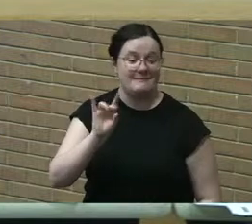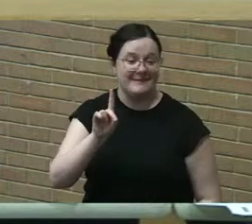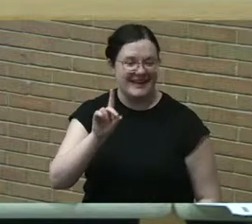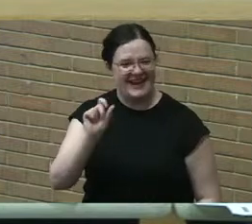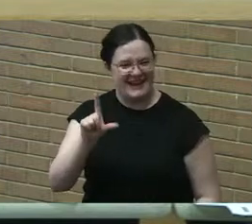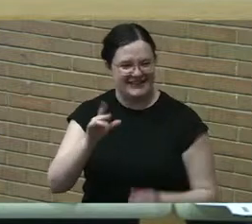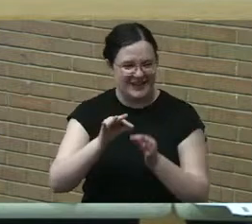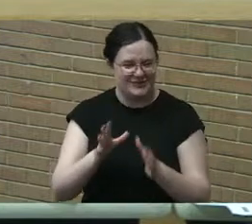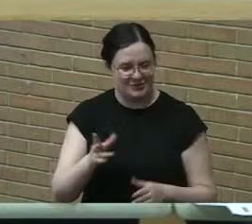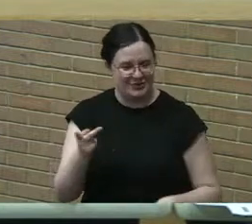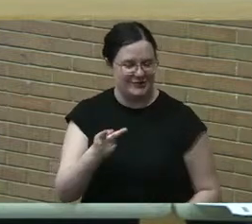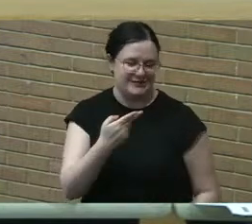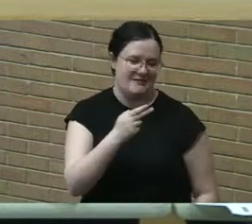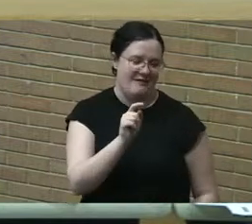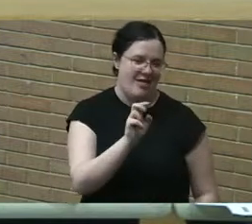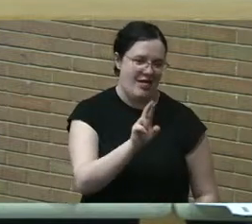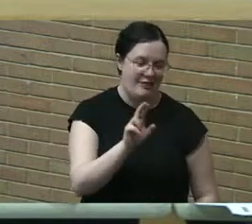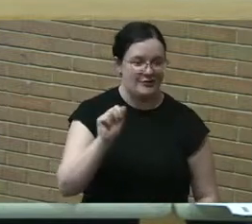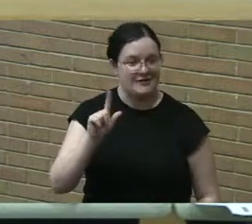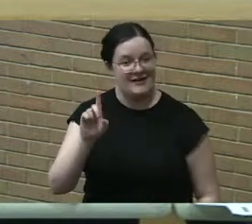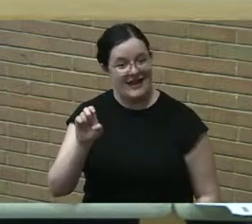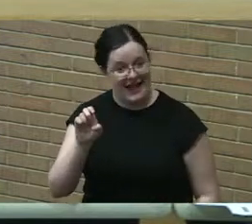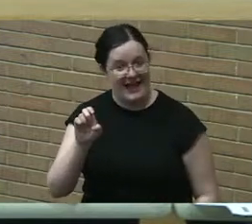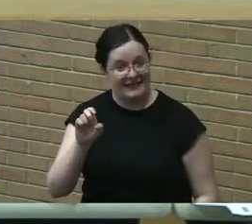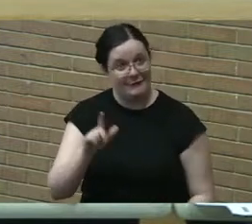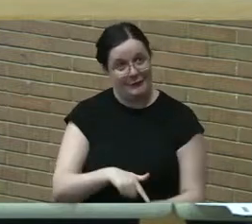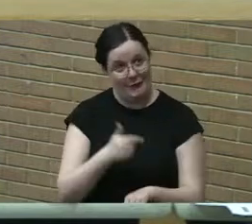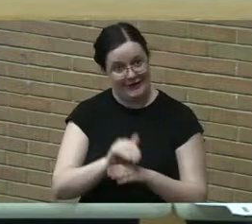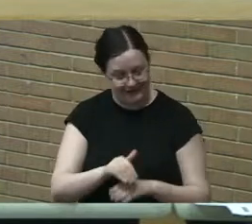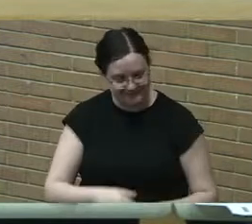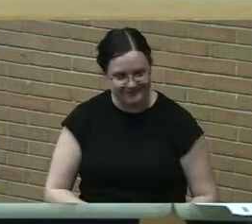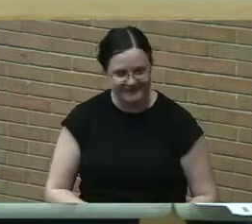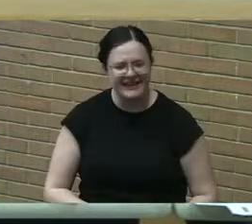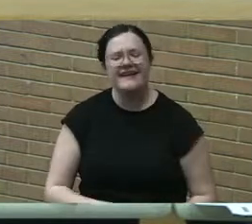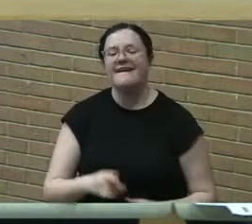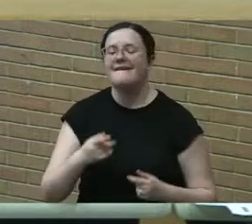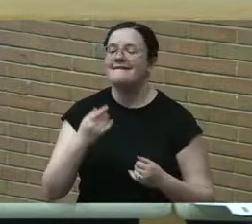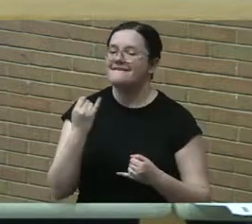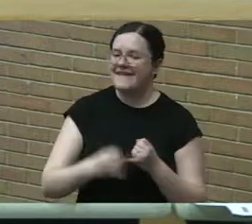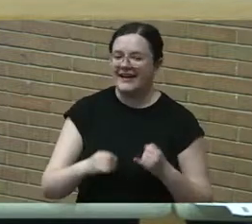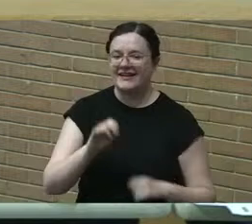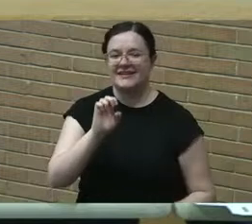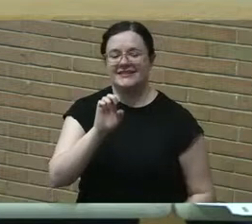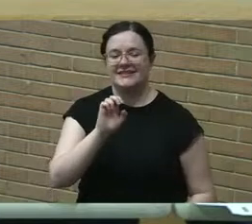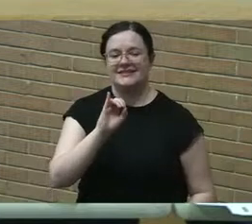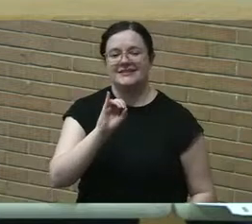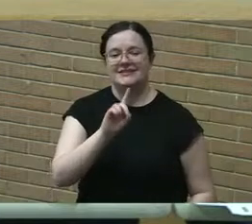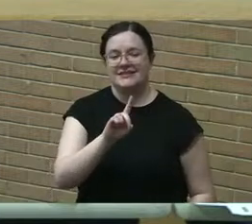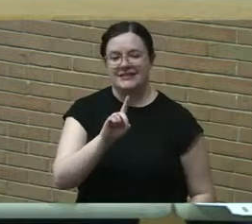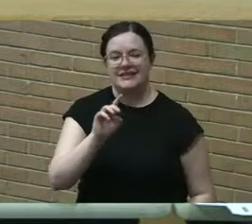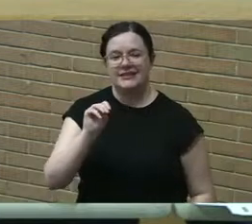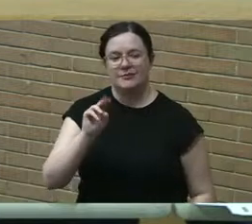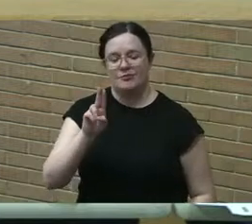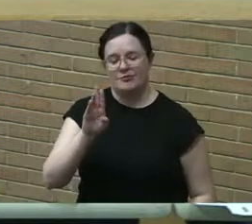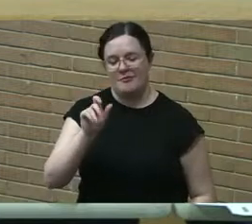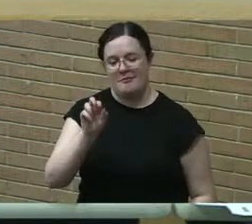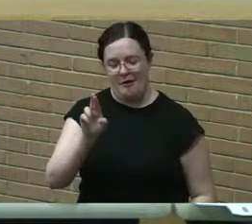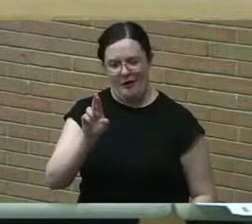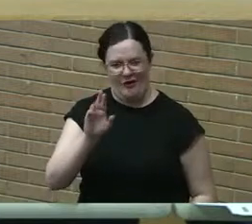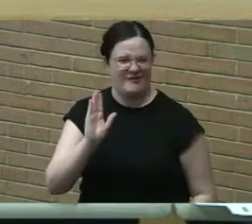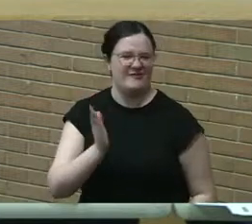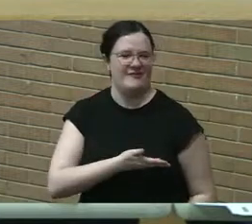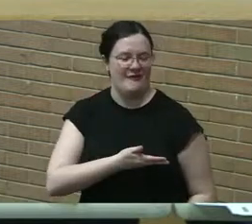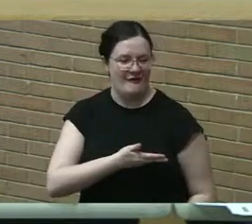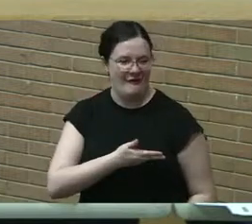night. Finally, Eid Mubarak. Eid Mubarak to our Muslim community who celebrated Eid